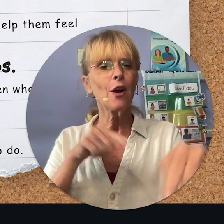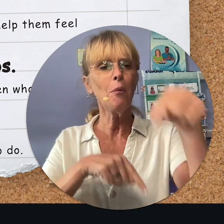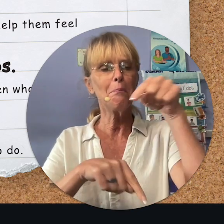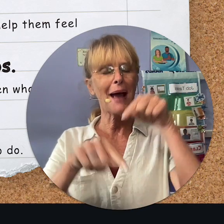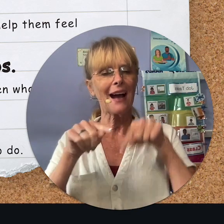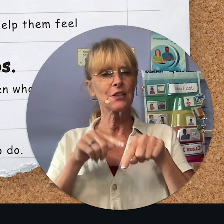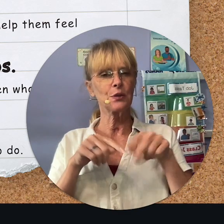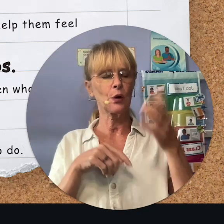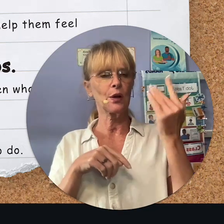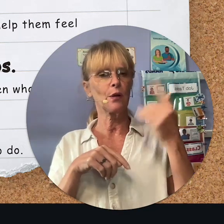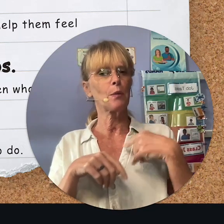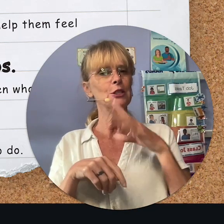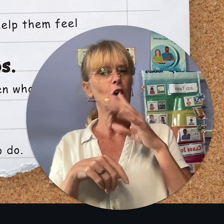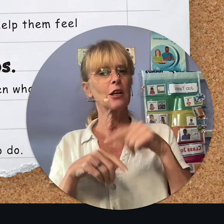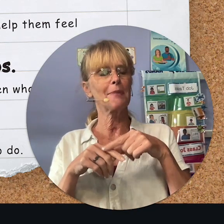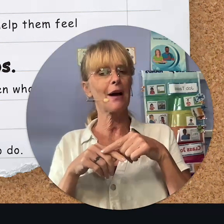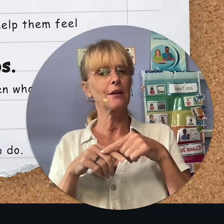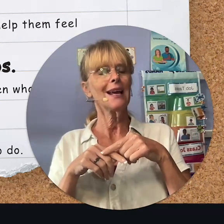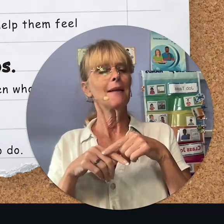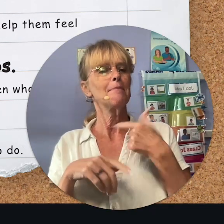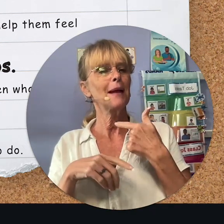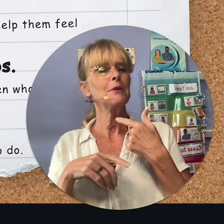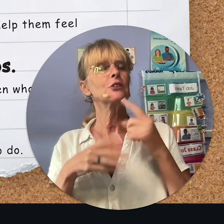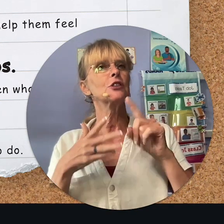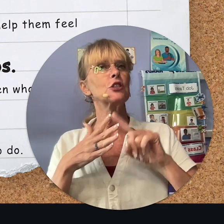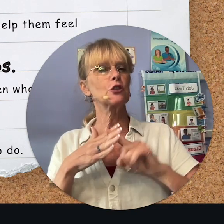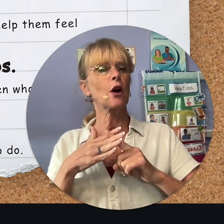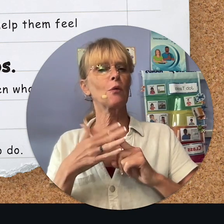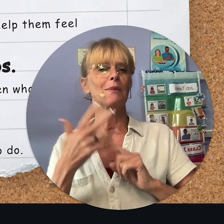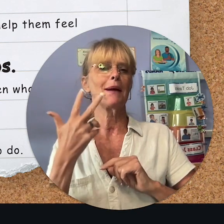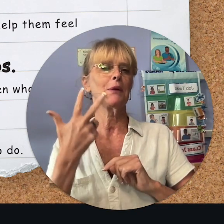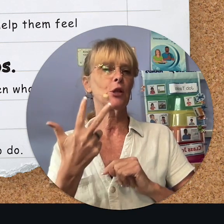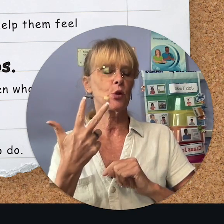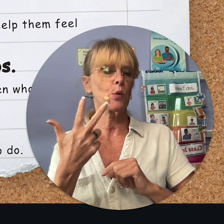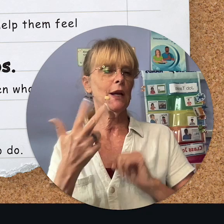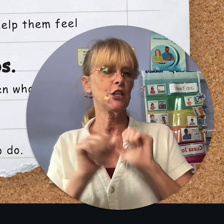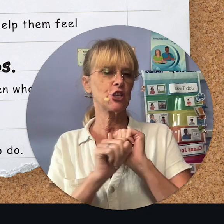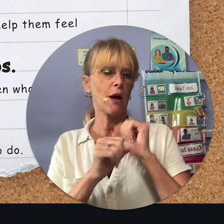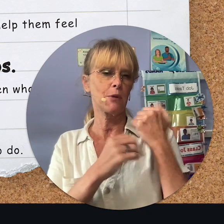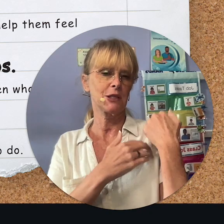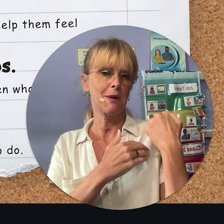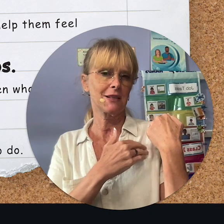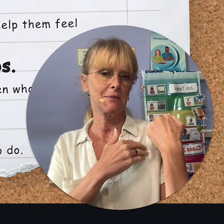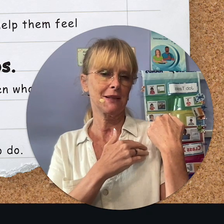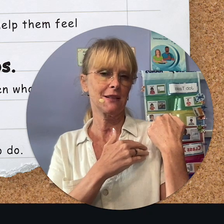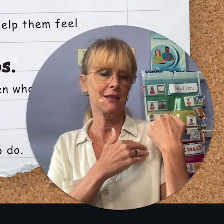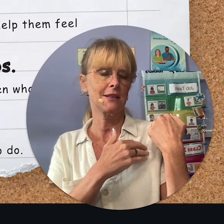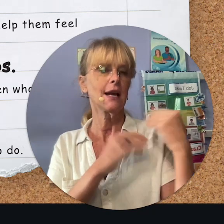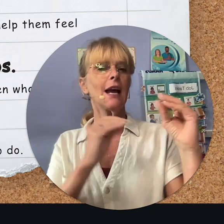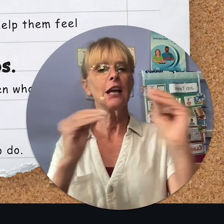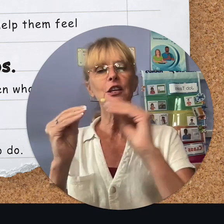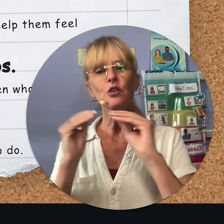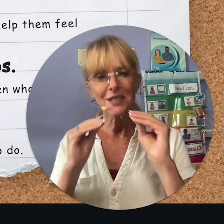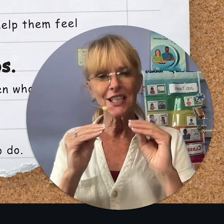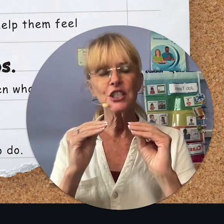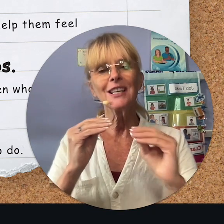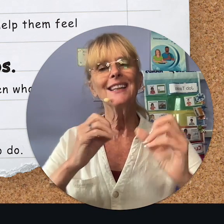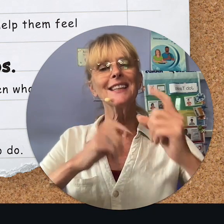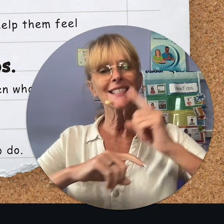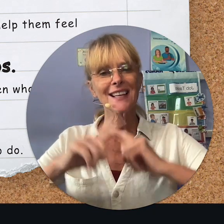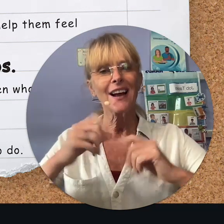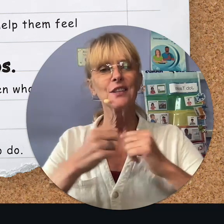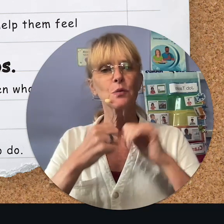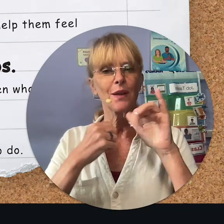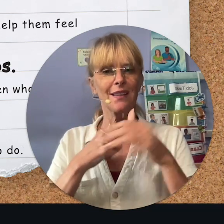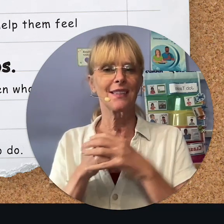And we go back to earlier when we talked about maybe just start with maybe 3 job responsibilities, and then you're teaching